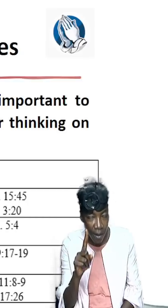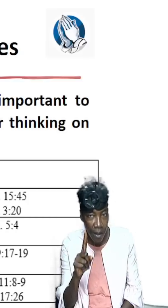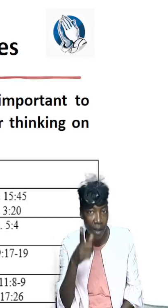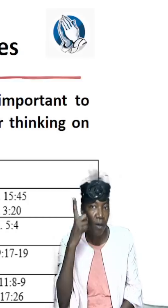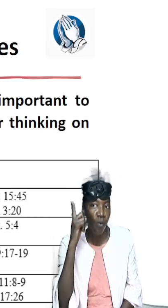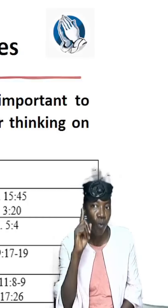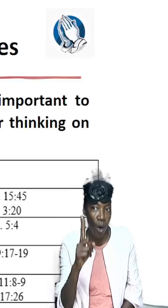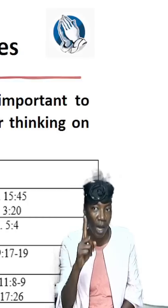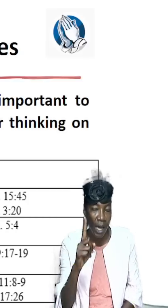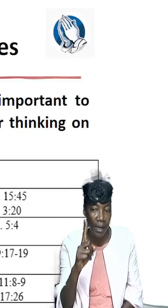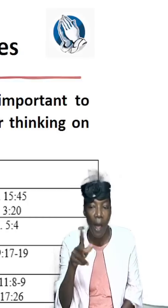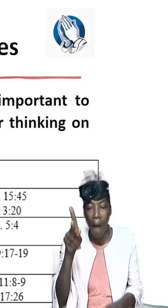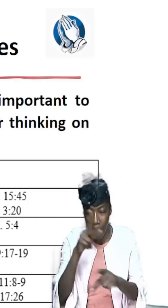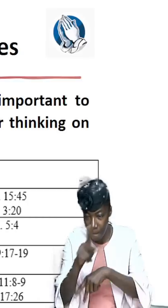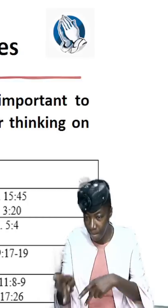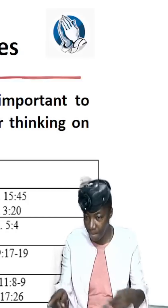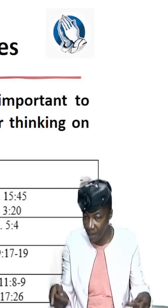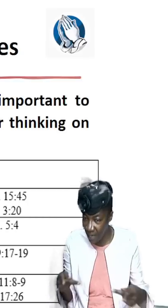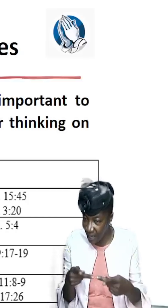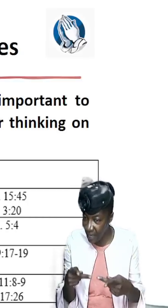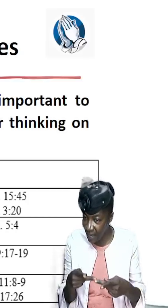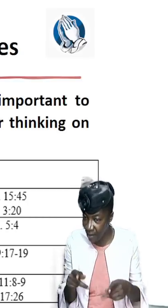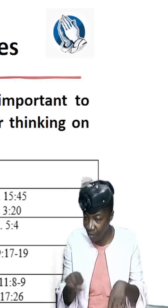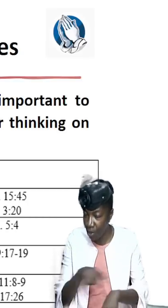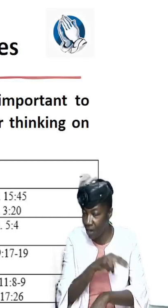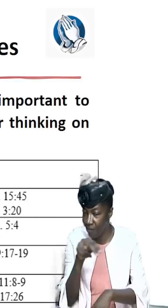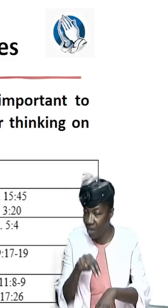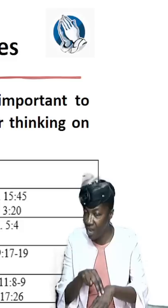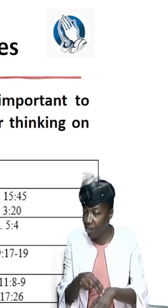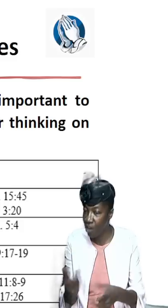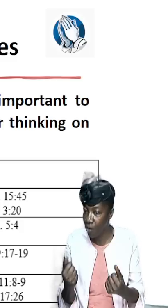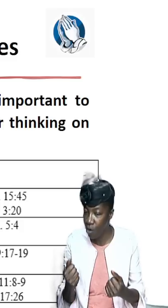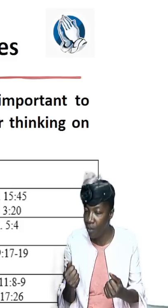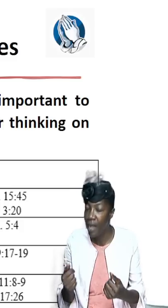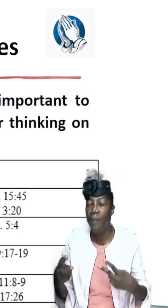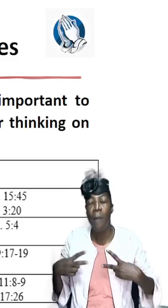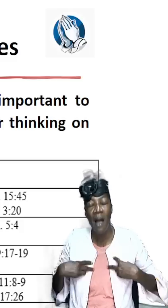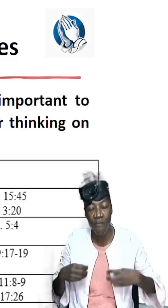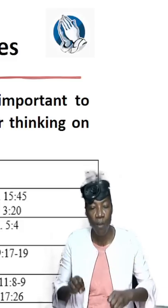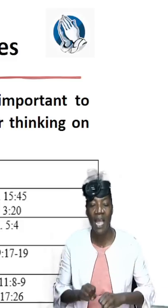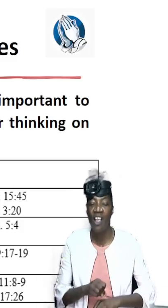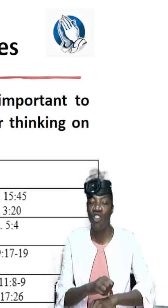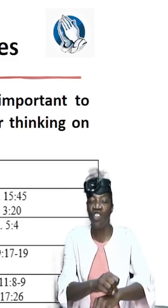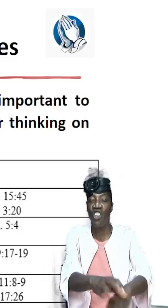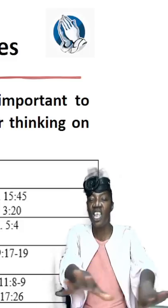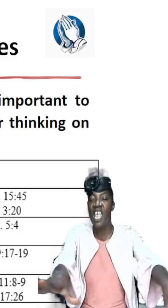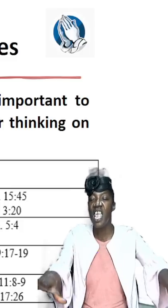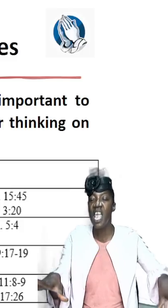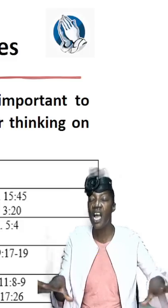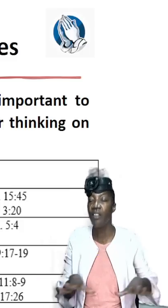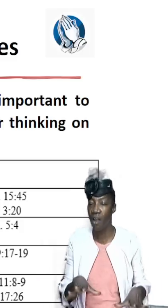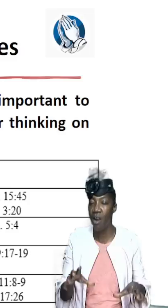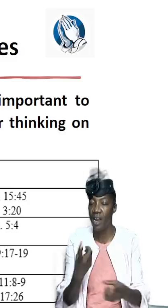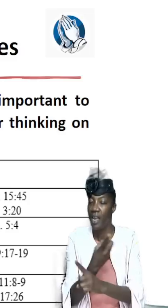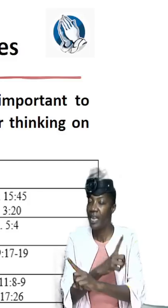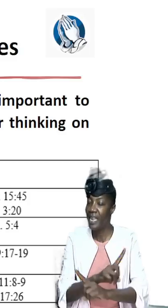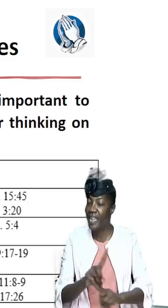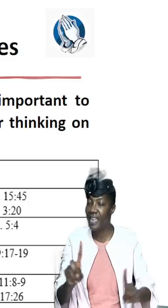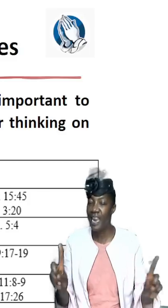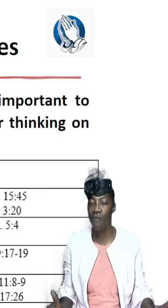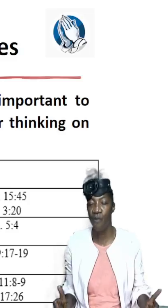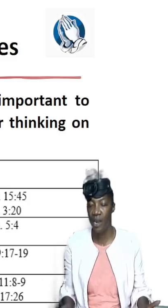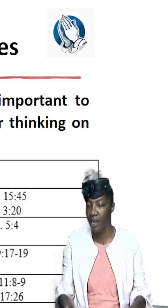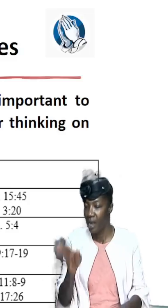at one location. But if nations were to come, they would have had to be scattered abroad. They would have had to be different and diverse.